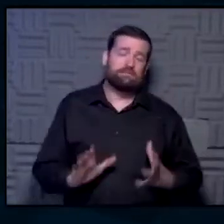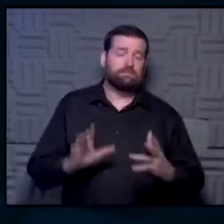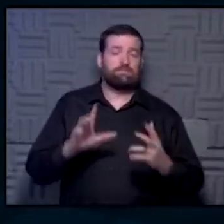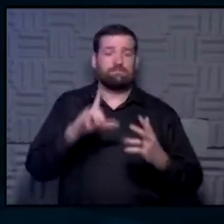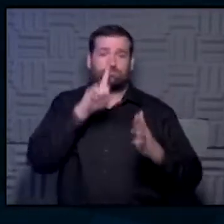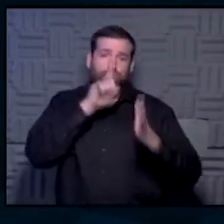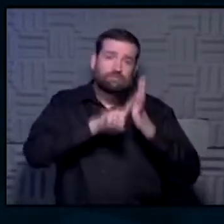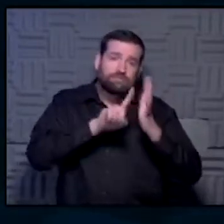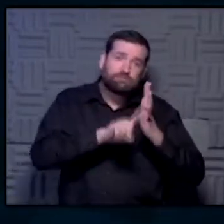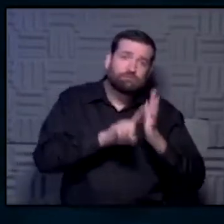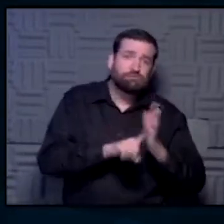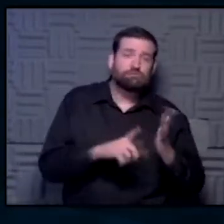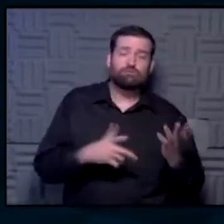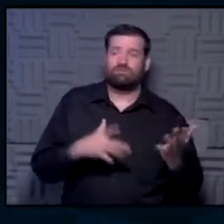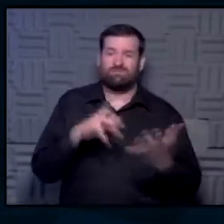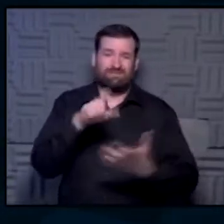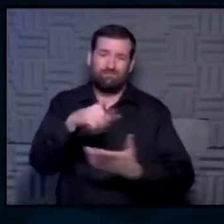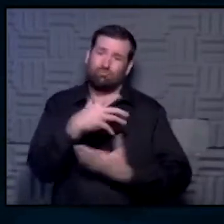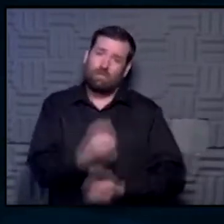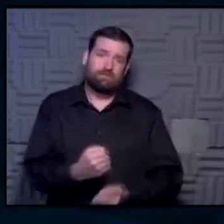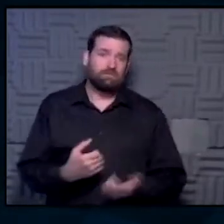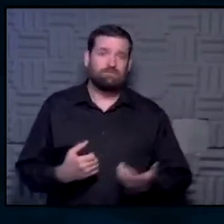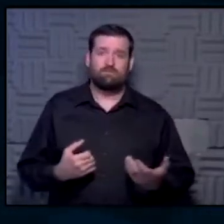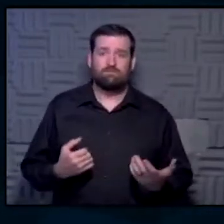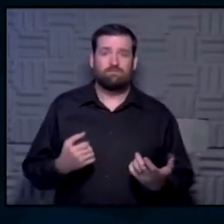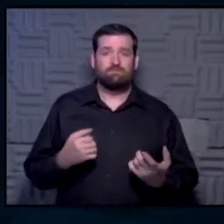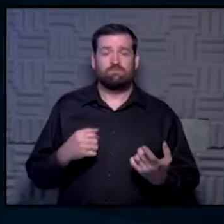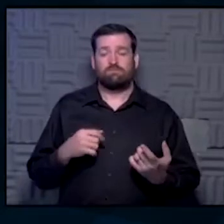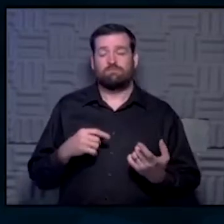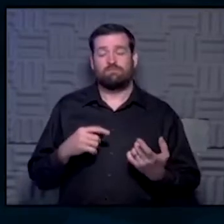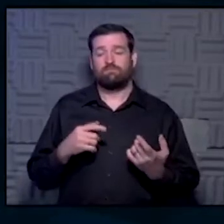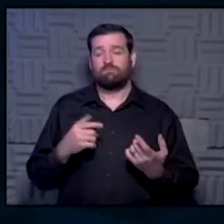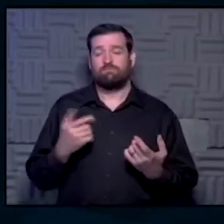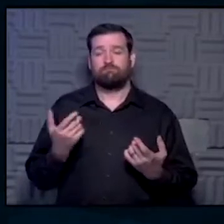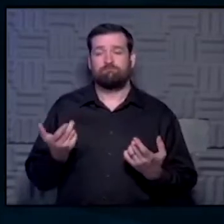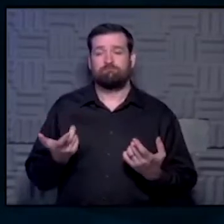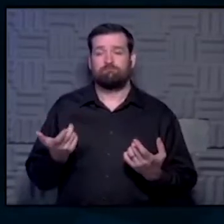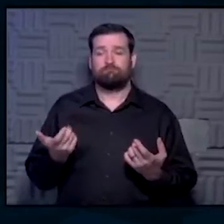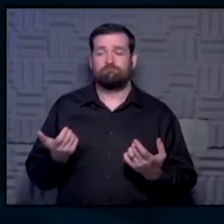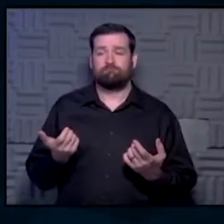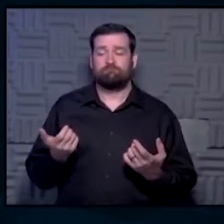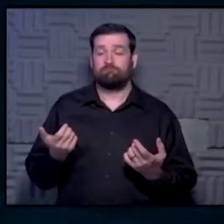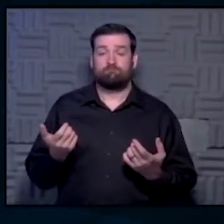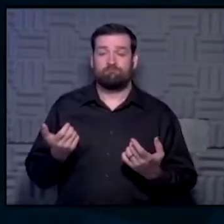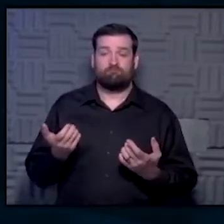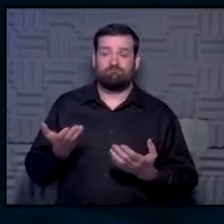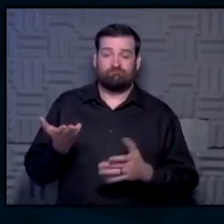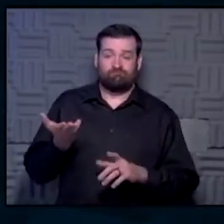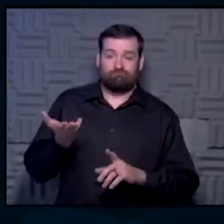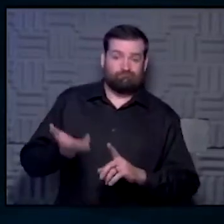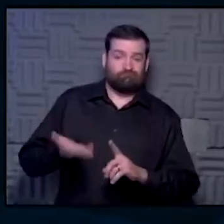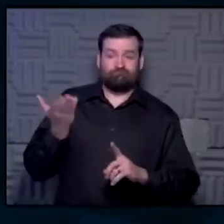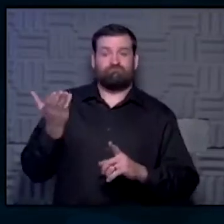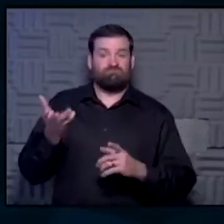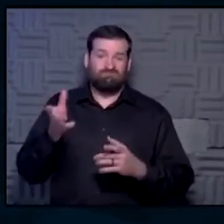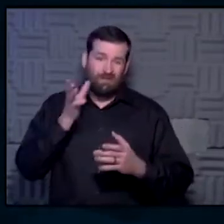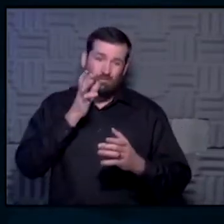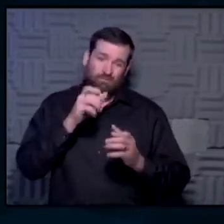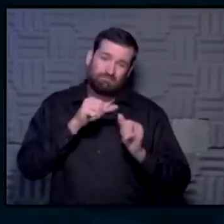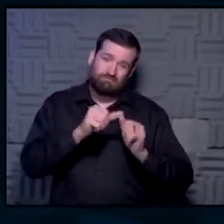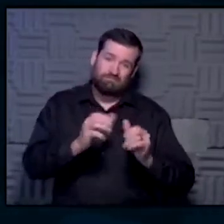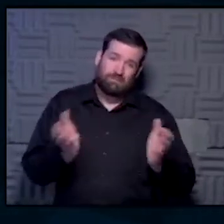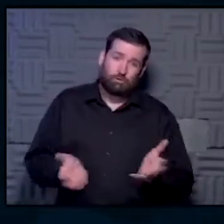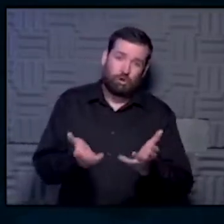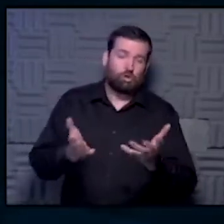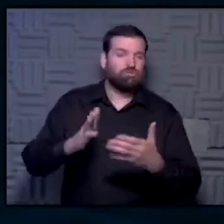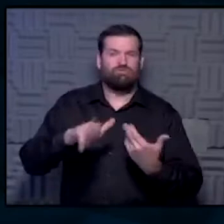research behind it. And once it's there, and present, I'll continue to encourage it, just like